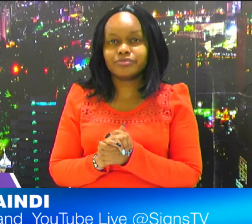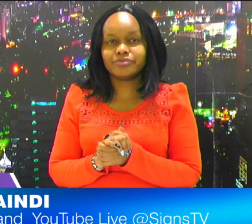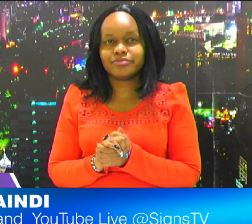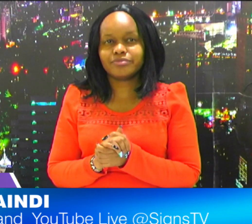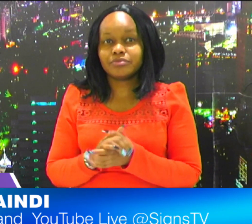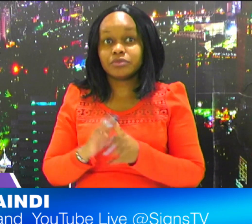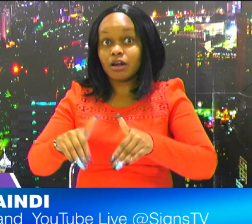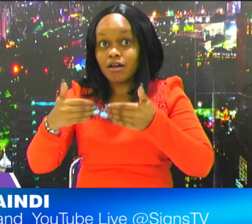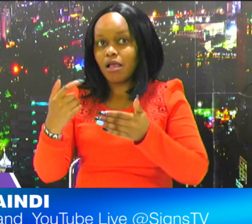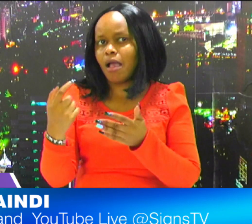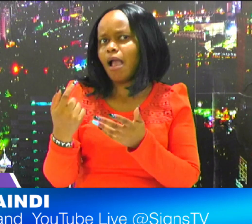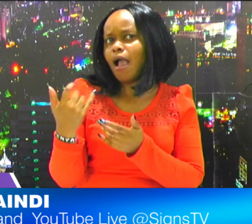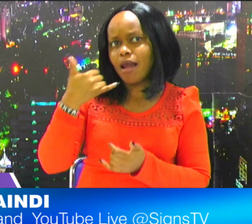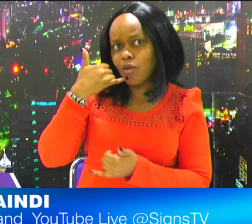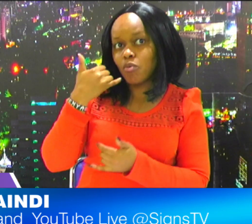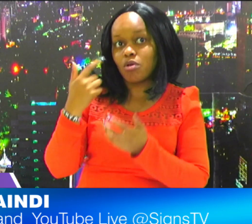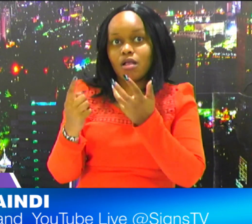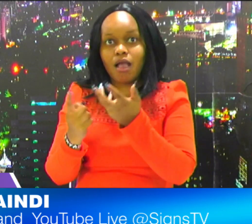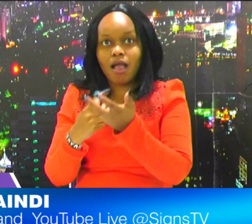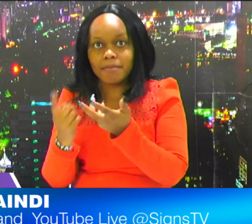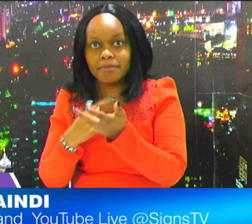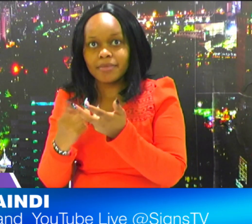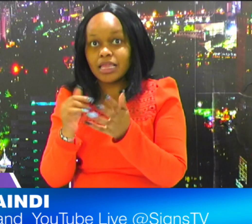with a number